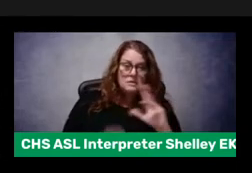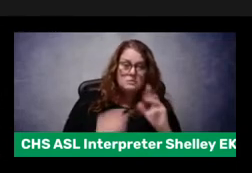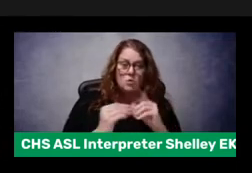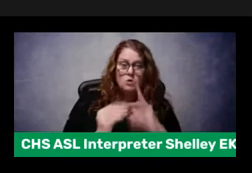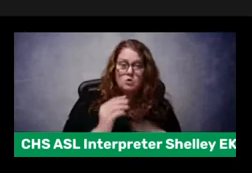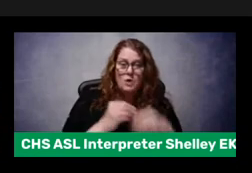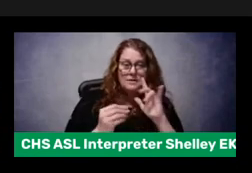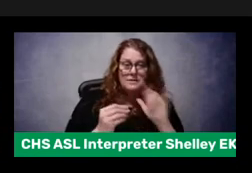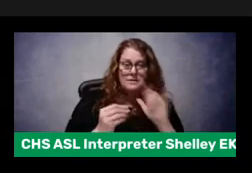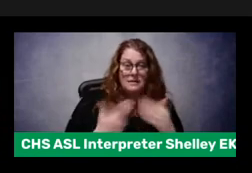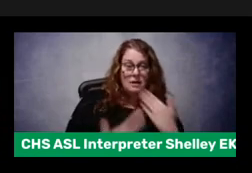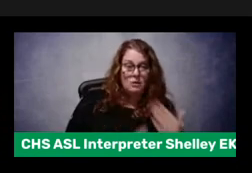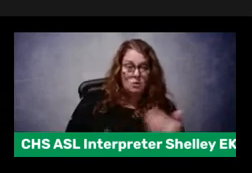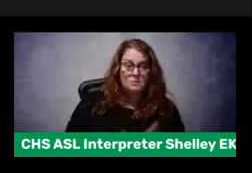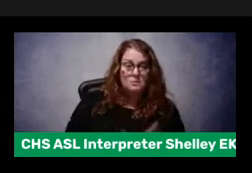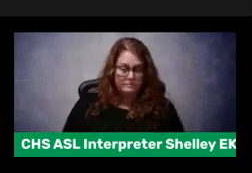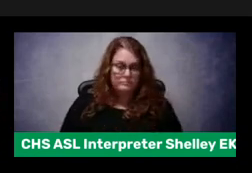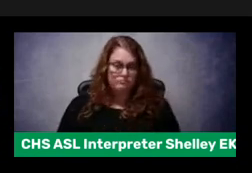this. Thank you.